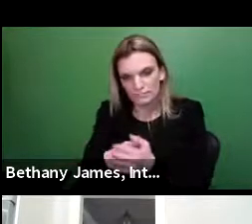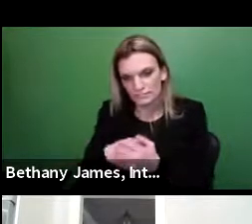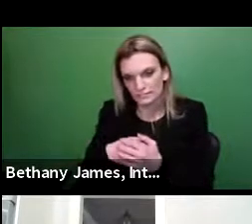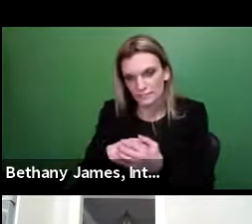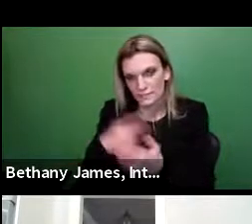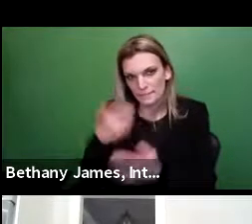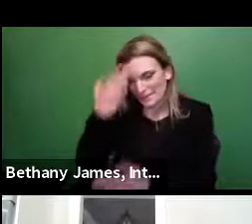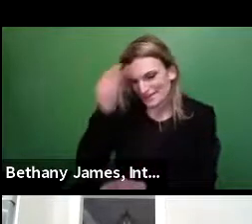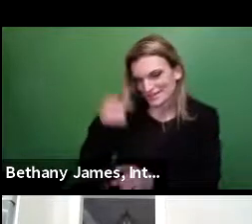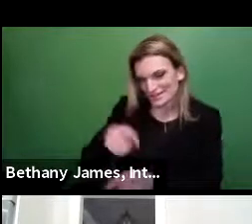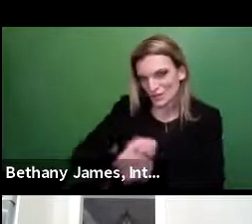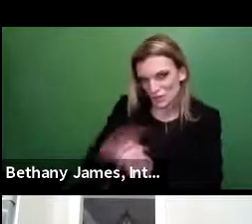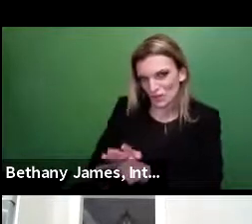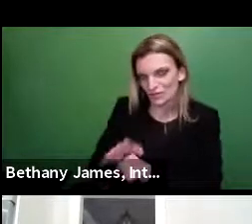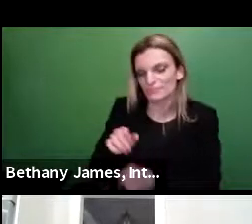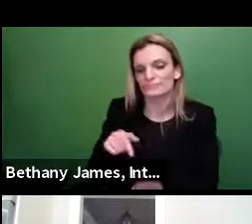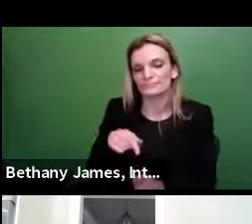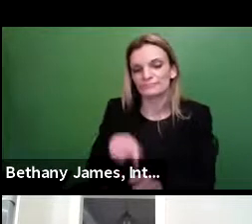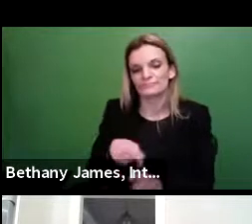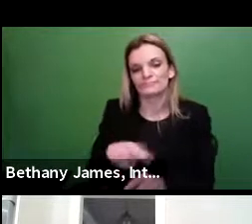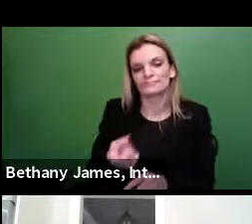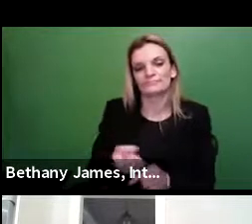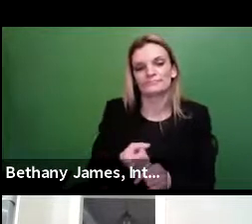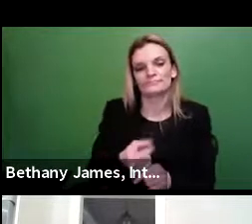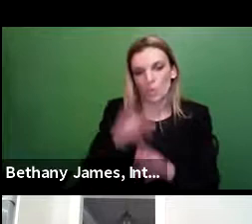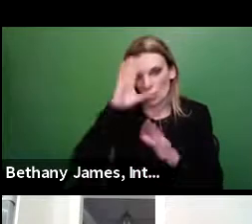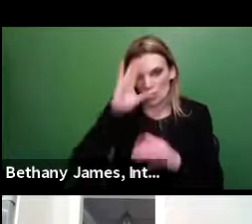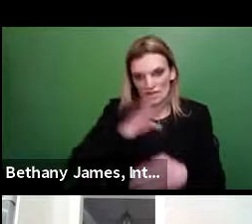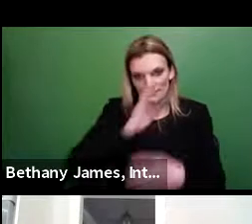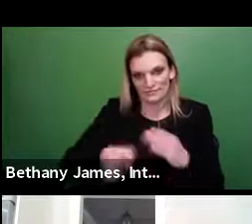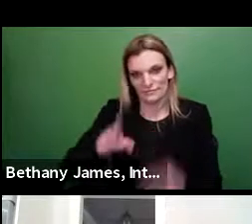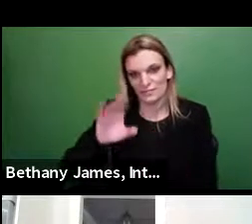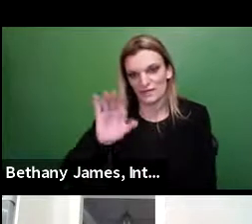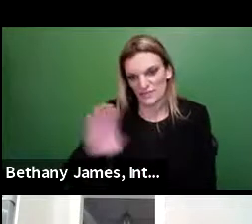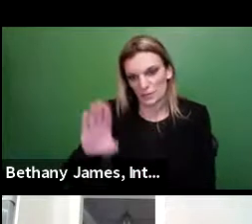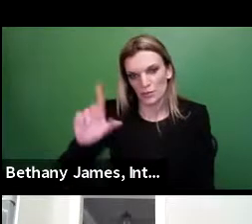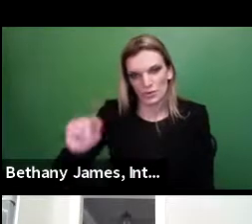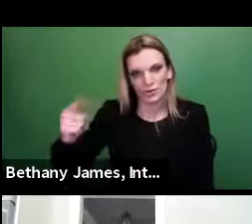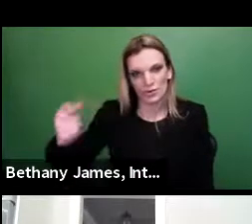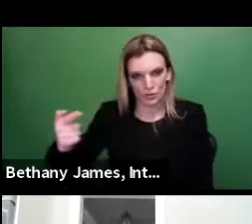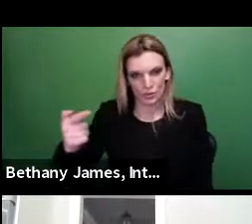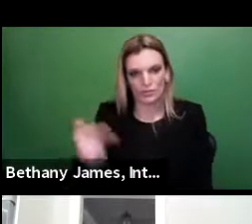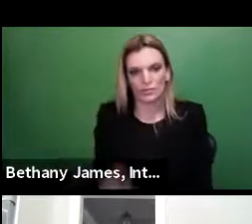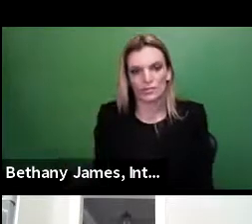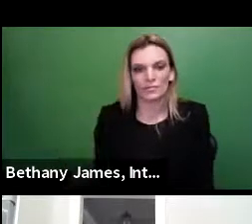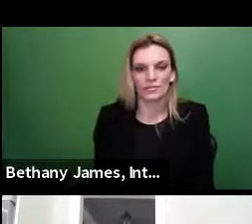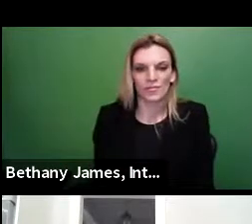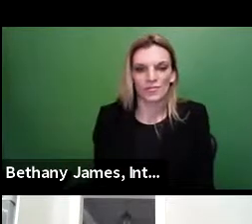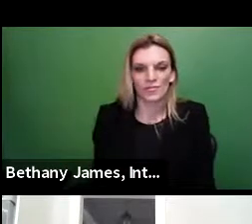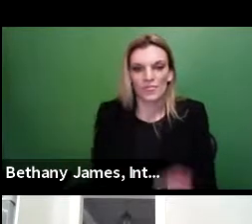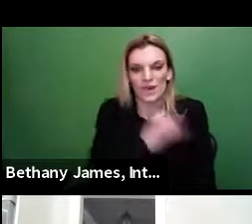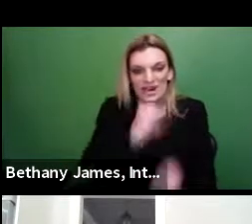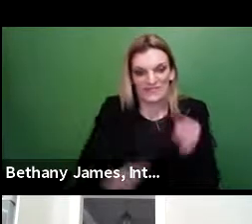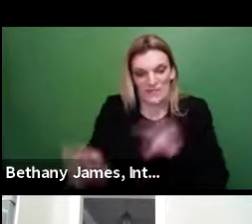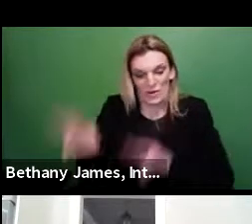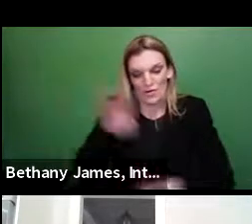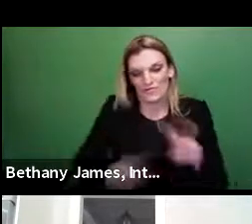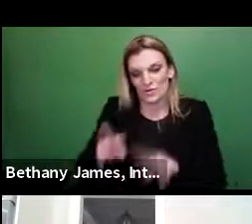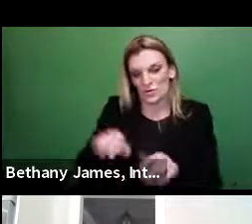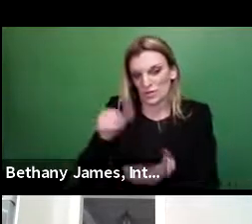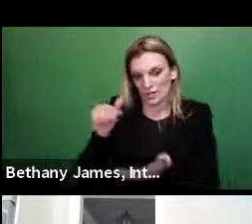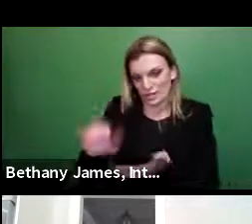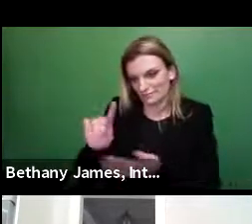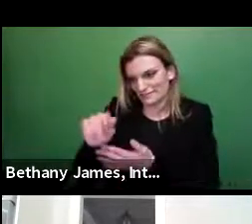2021. A final review with the members of the Data Task Force of the Interagency Migrant Services Committee will occur